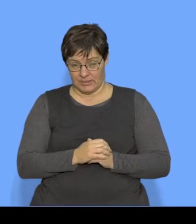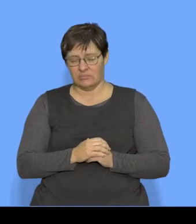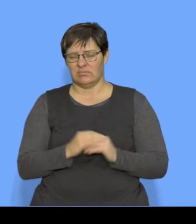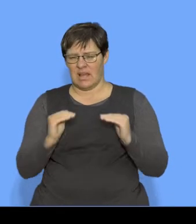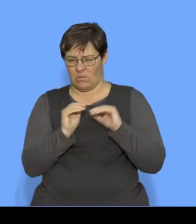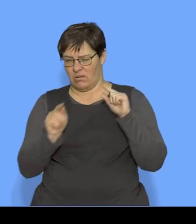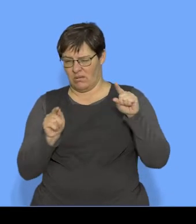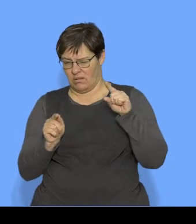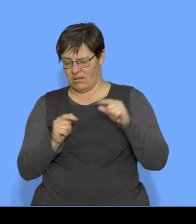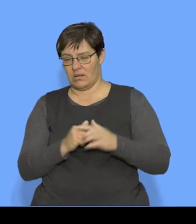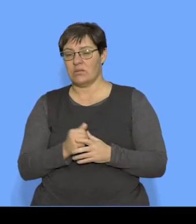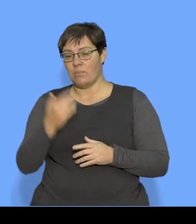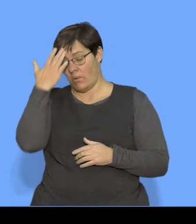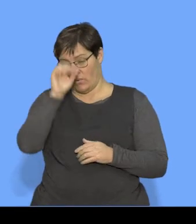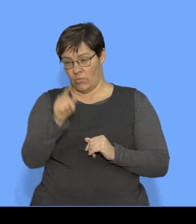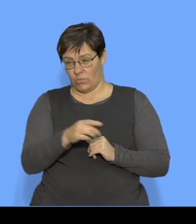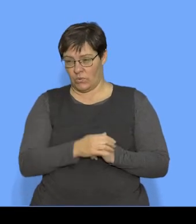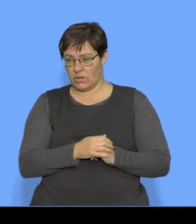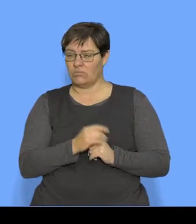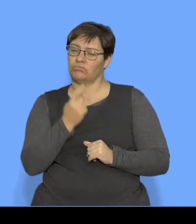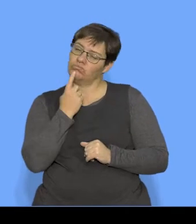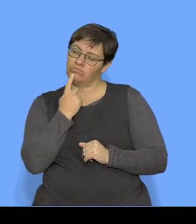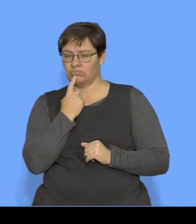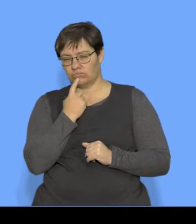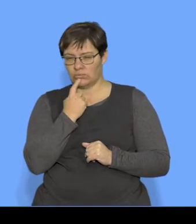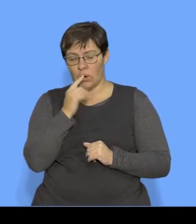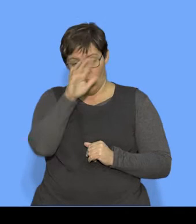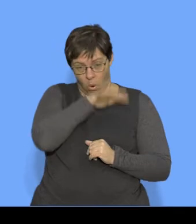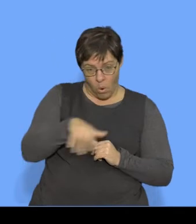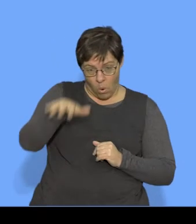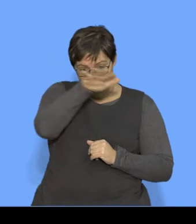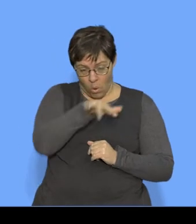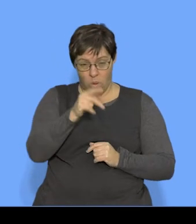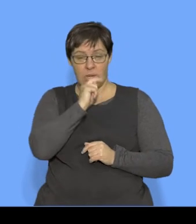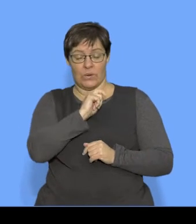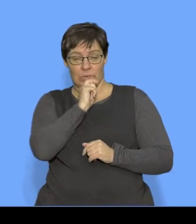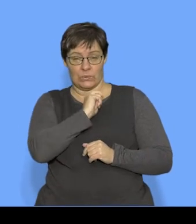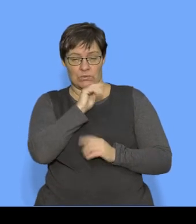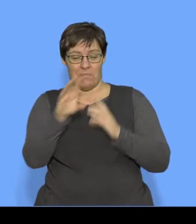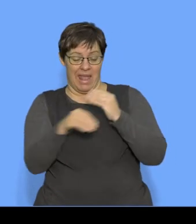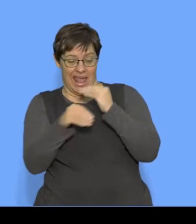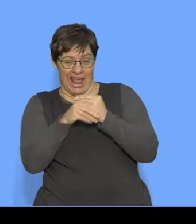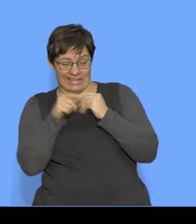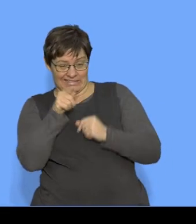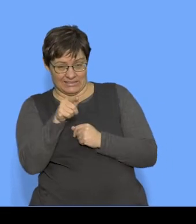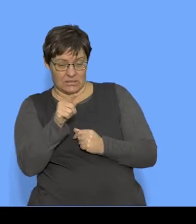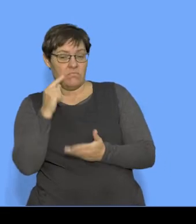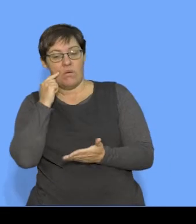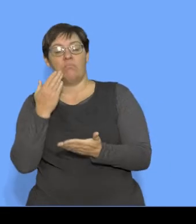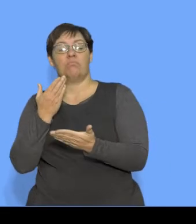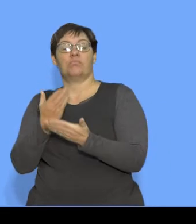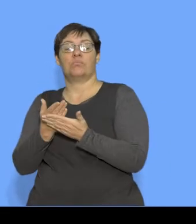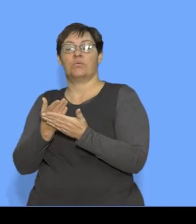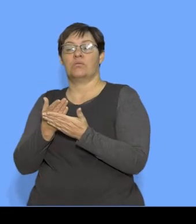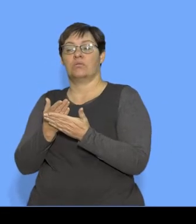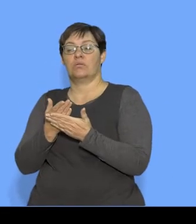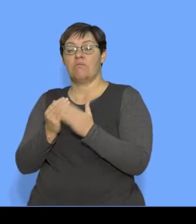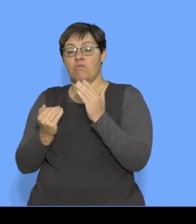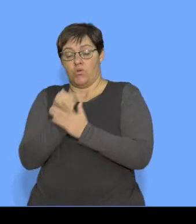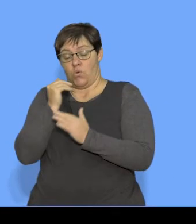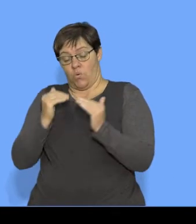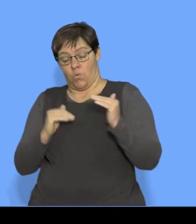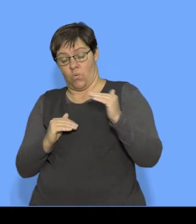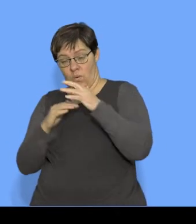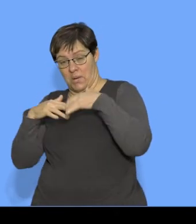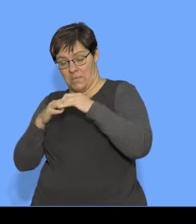things that I know so far. Now I'm going to try and use all of this that I've just added here to prove that this shape in